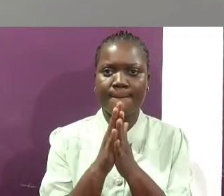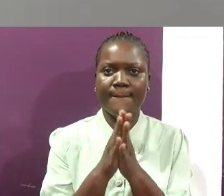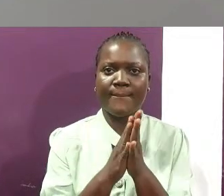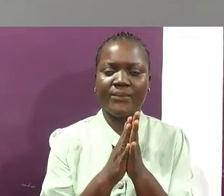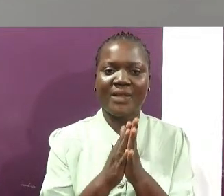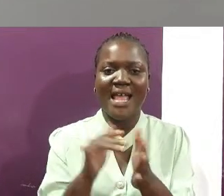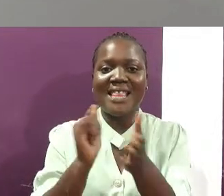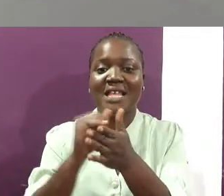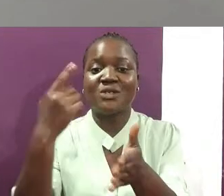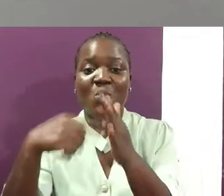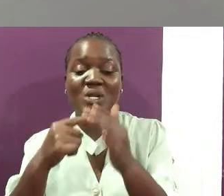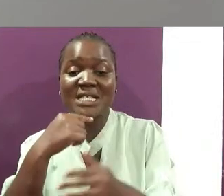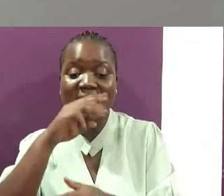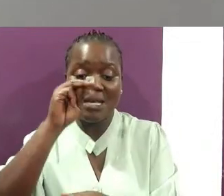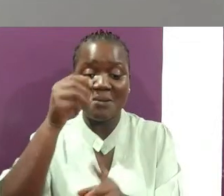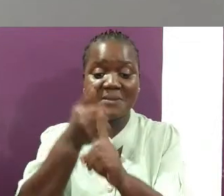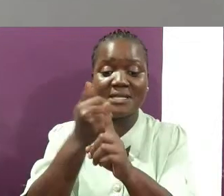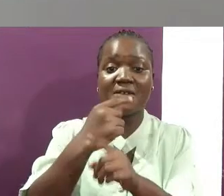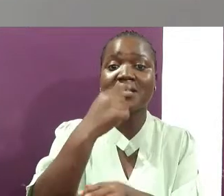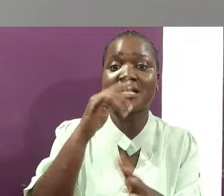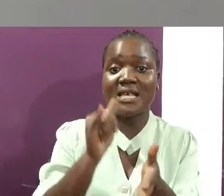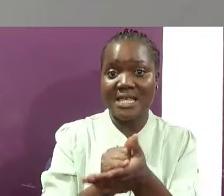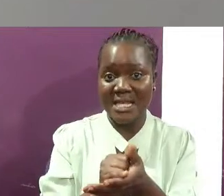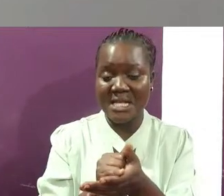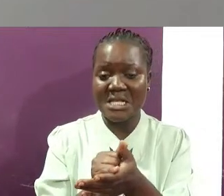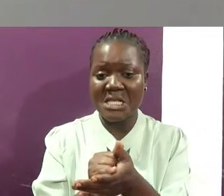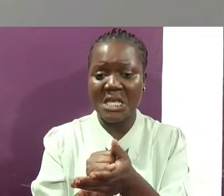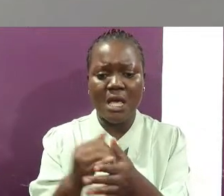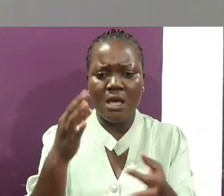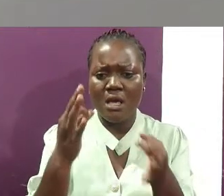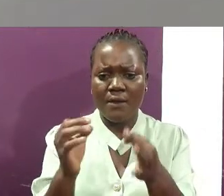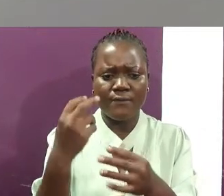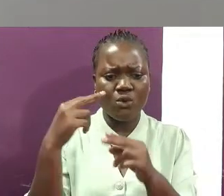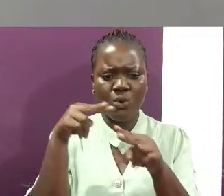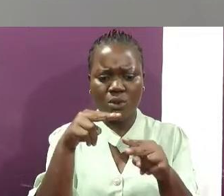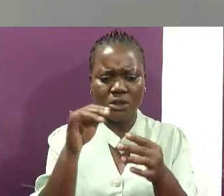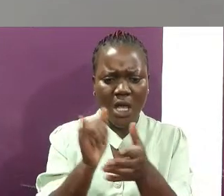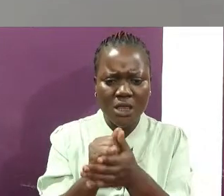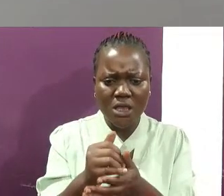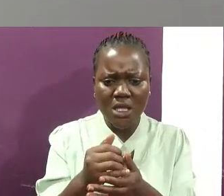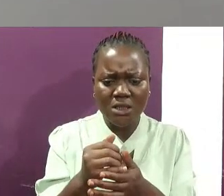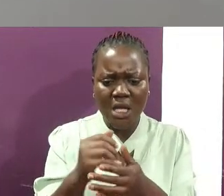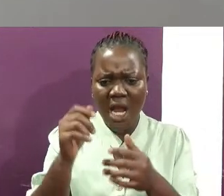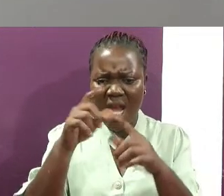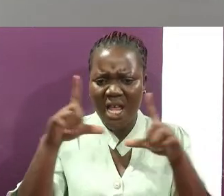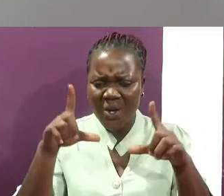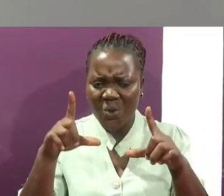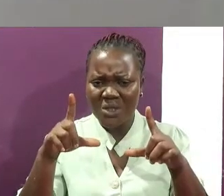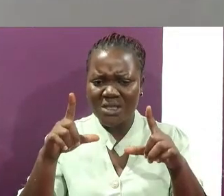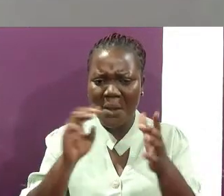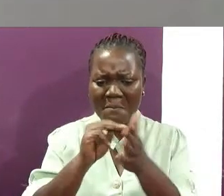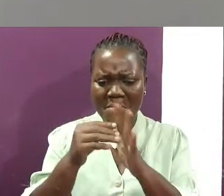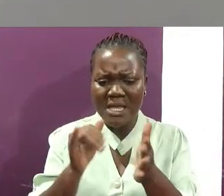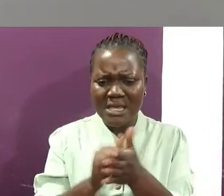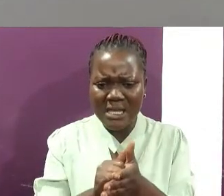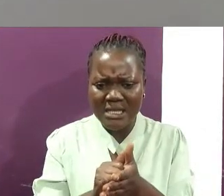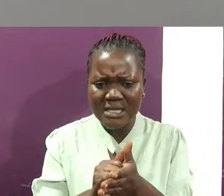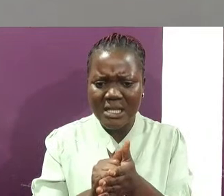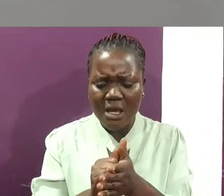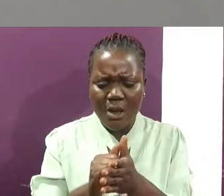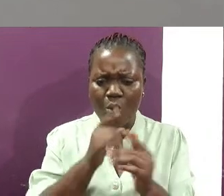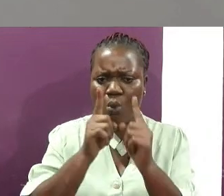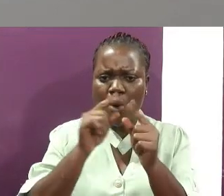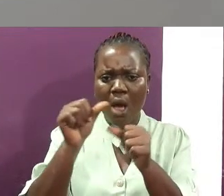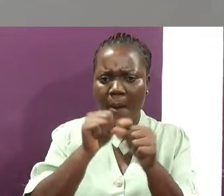say, Oshe, Sakasaye, Oso, and Akwe to say, Eye, Greek Kasa, the Chilmufa, Eye, giving.